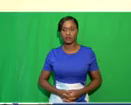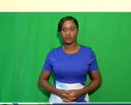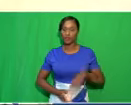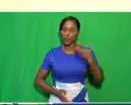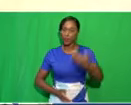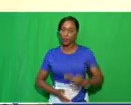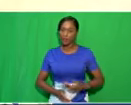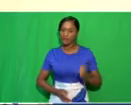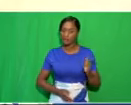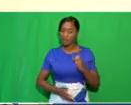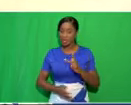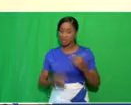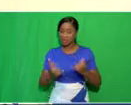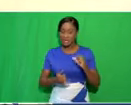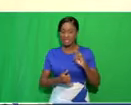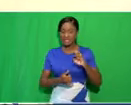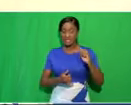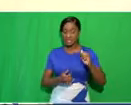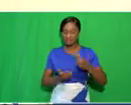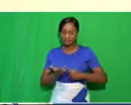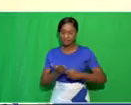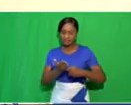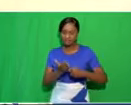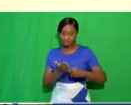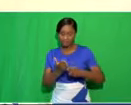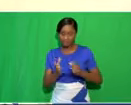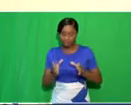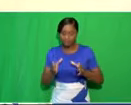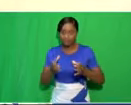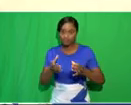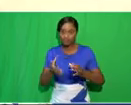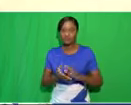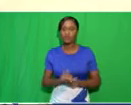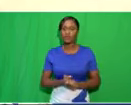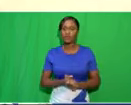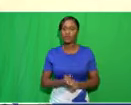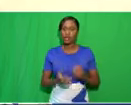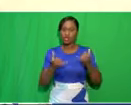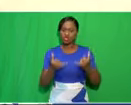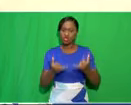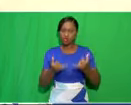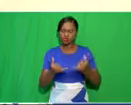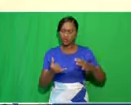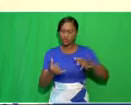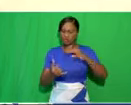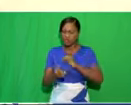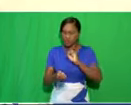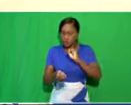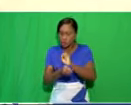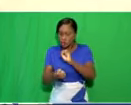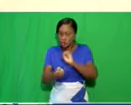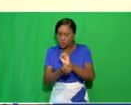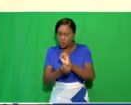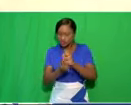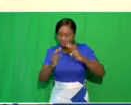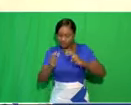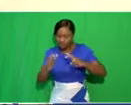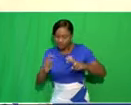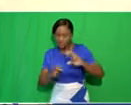Welcome back to the SEA Concordat consultation. Now, given the work of the committee to review the SEA